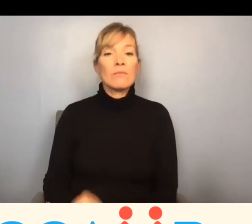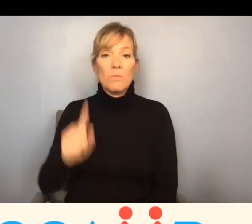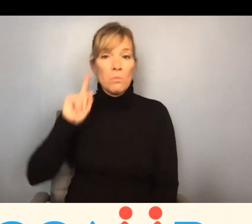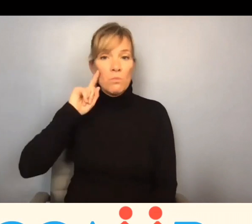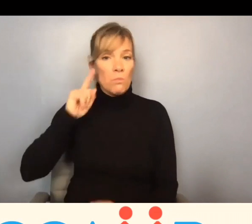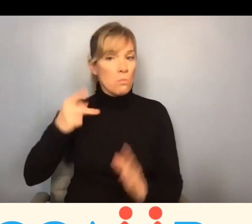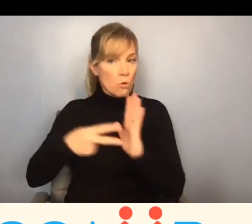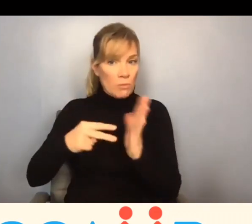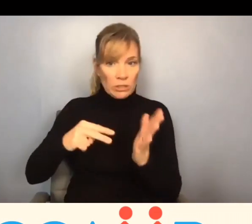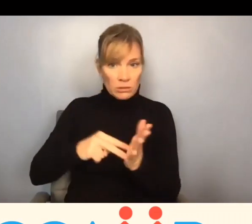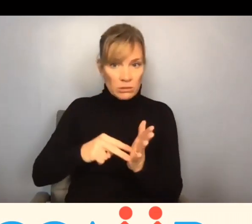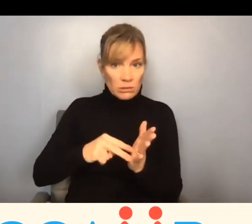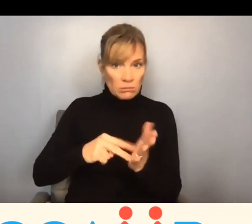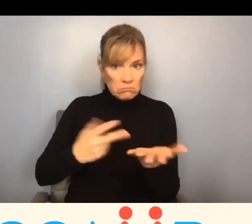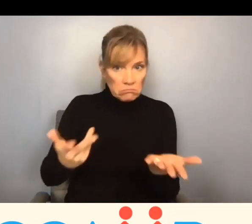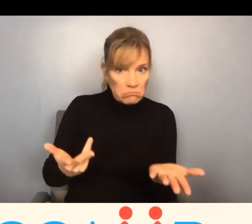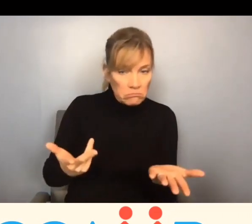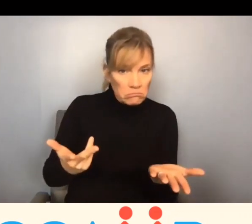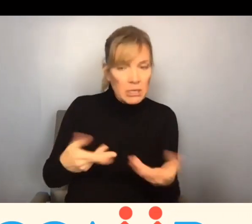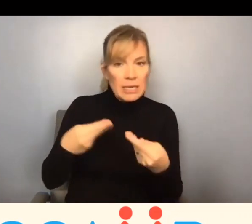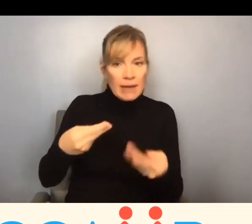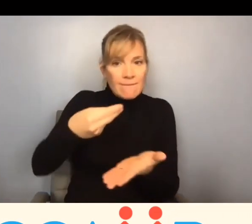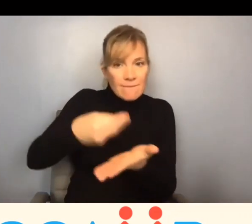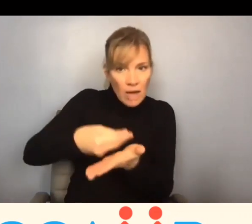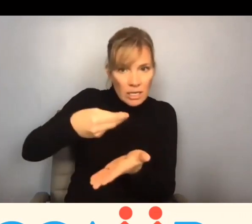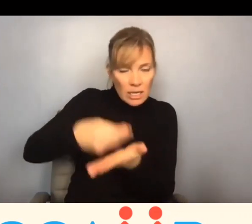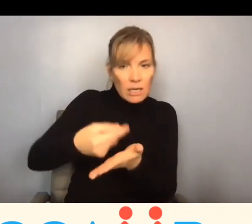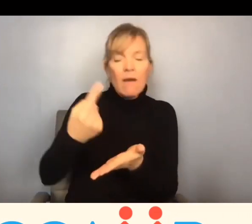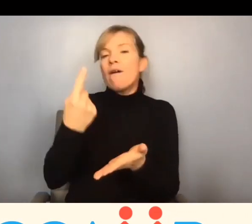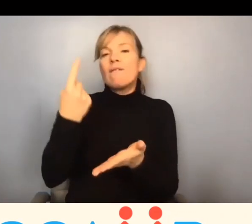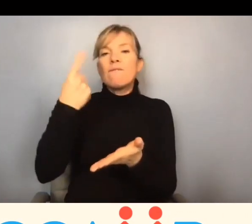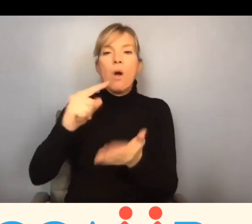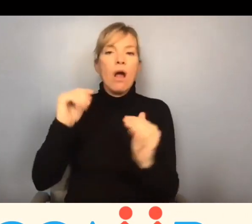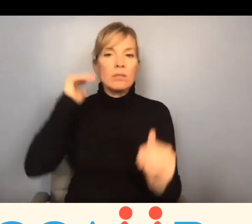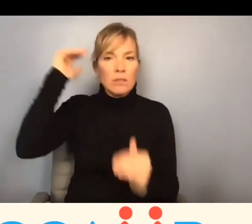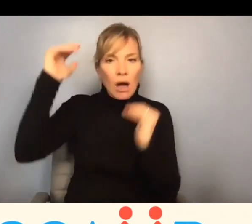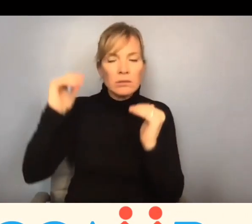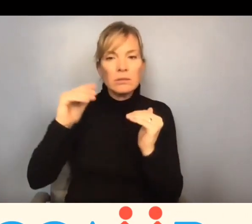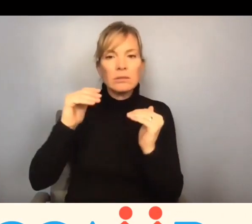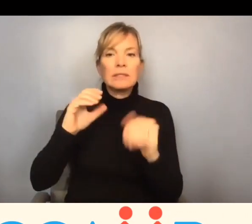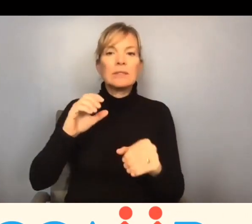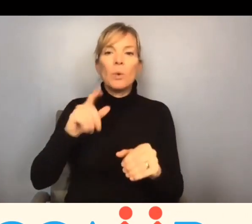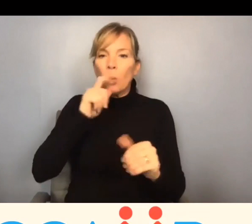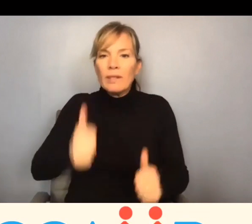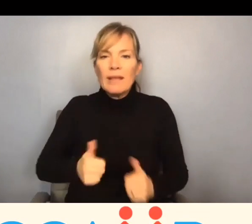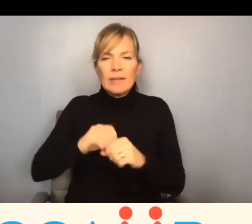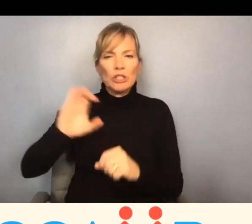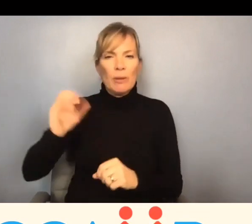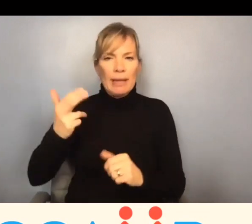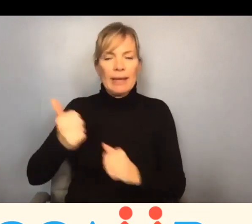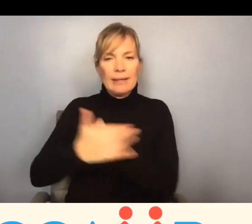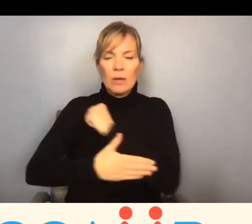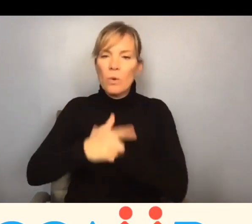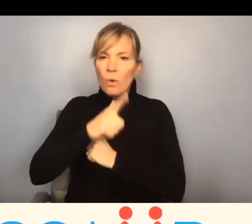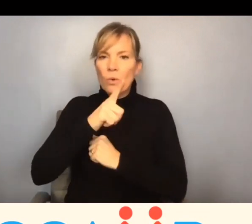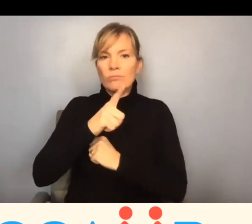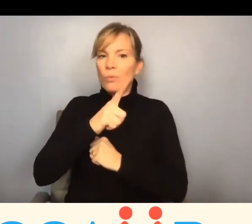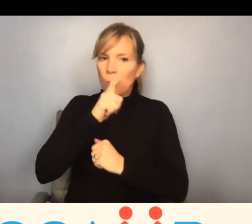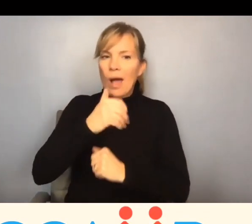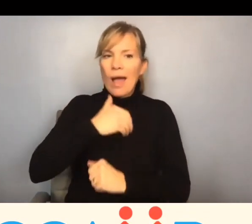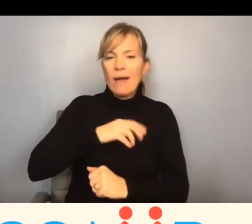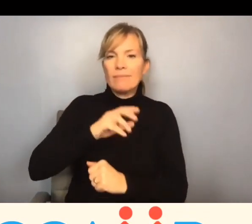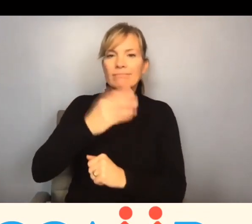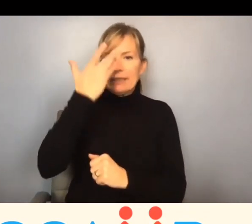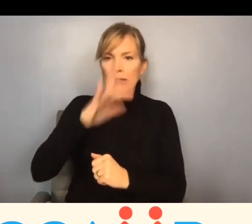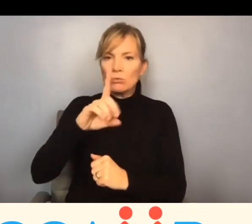what our purpose is to provide funding for adults in Champaign County with intellectual disability,